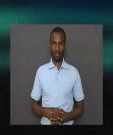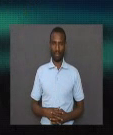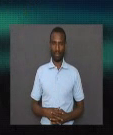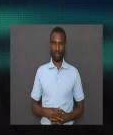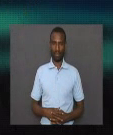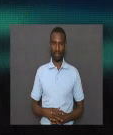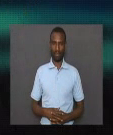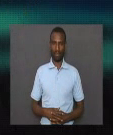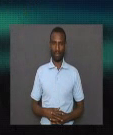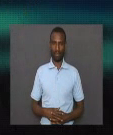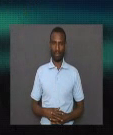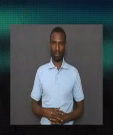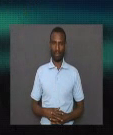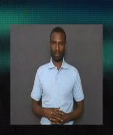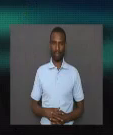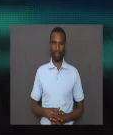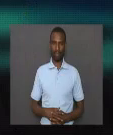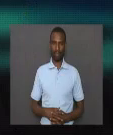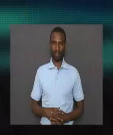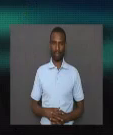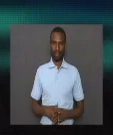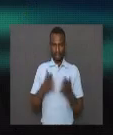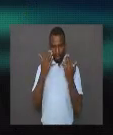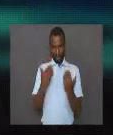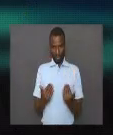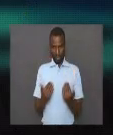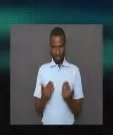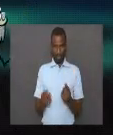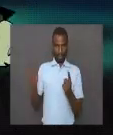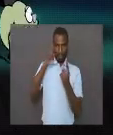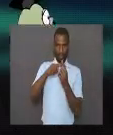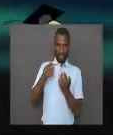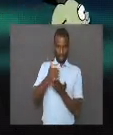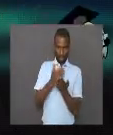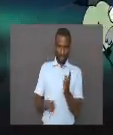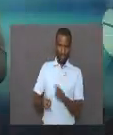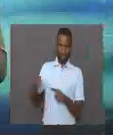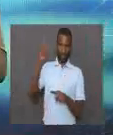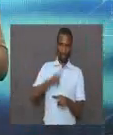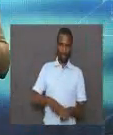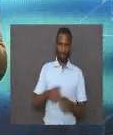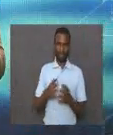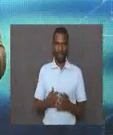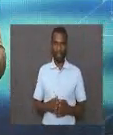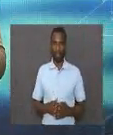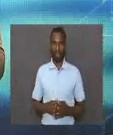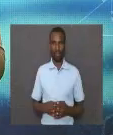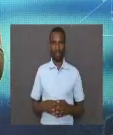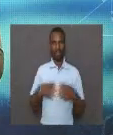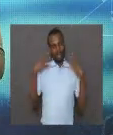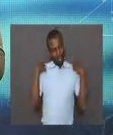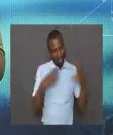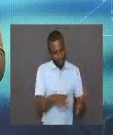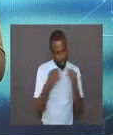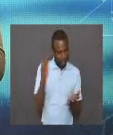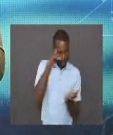Let's get back to our lesson. Hello again,